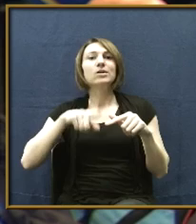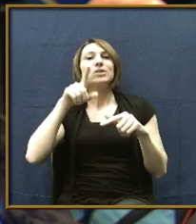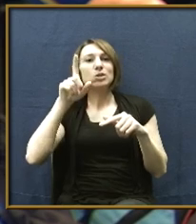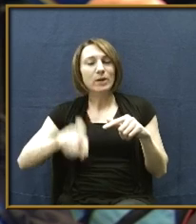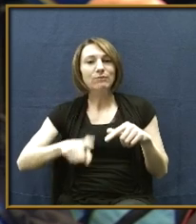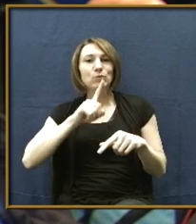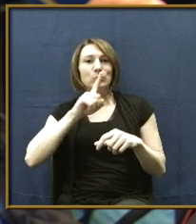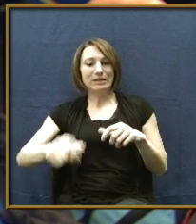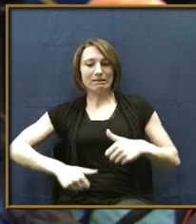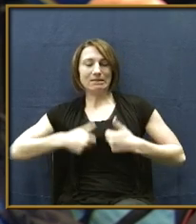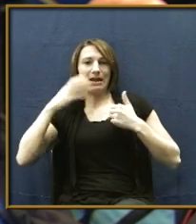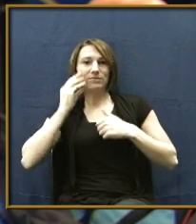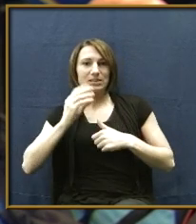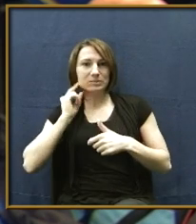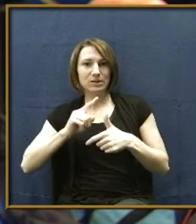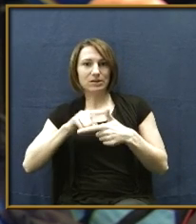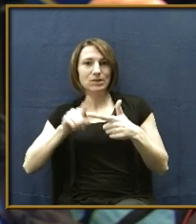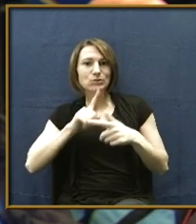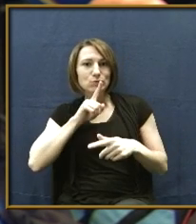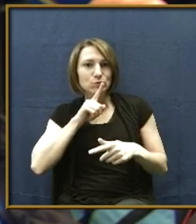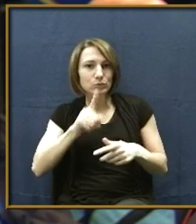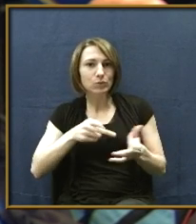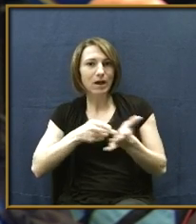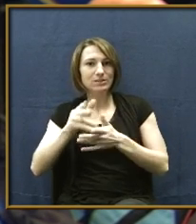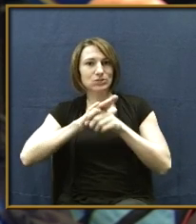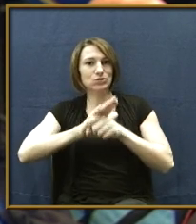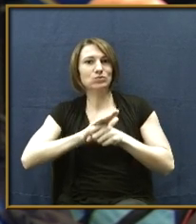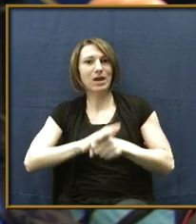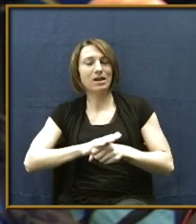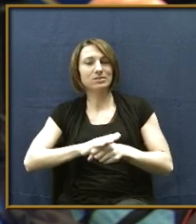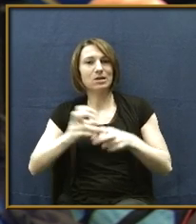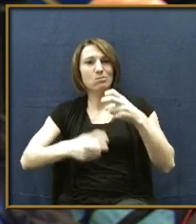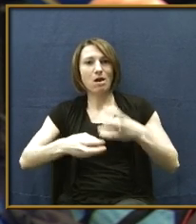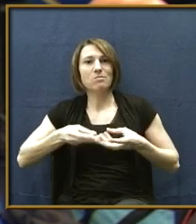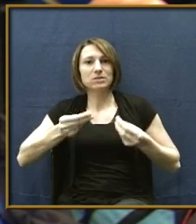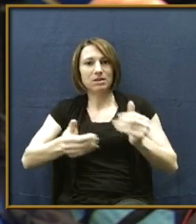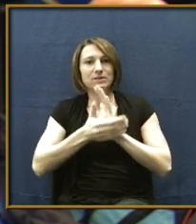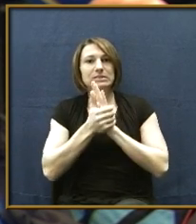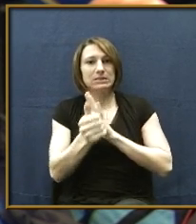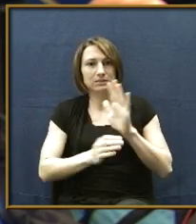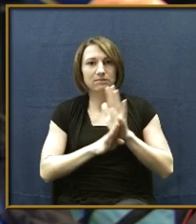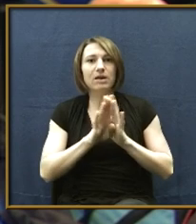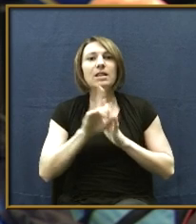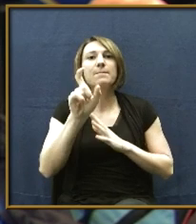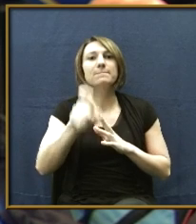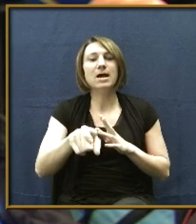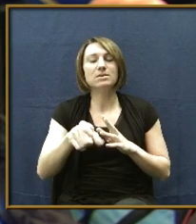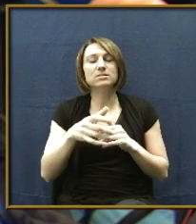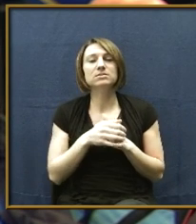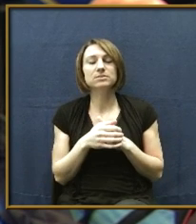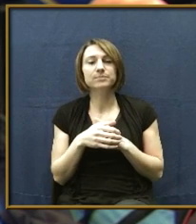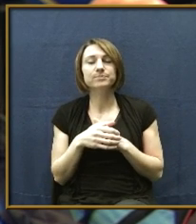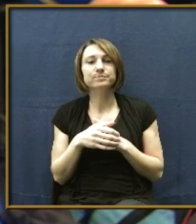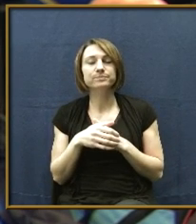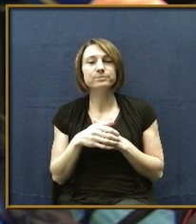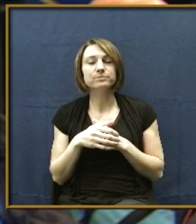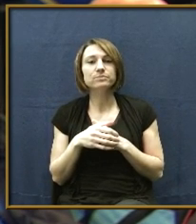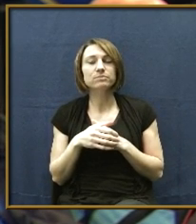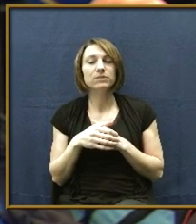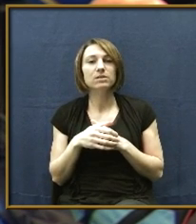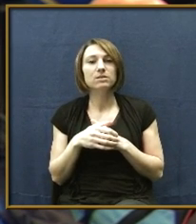stress to truly know how to decipher through and solve real life problems. These type of careers and